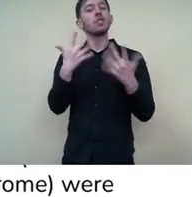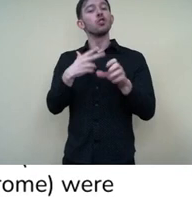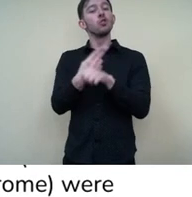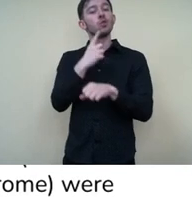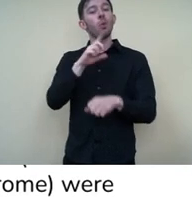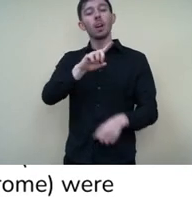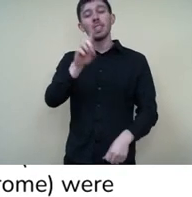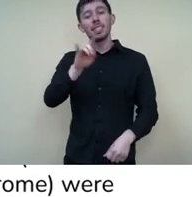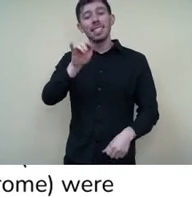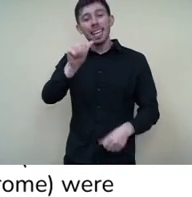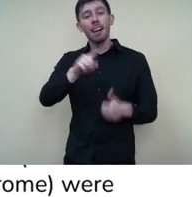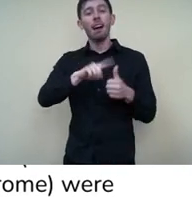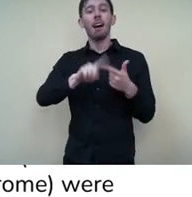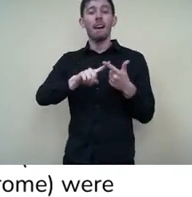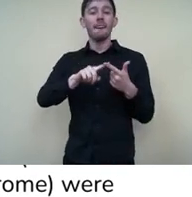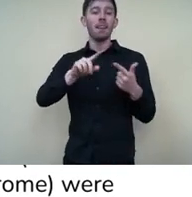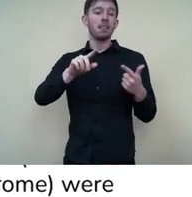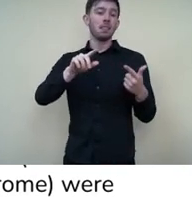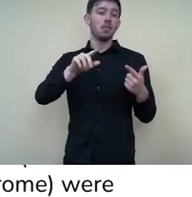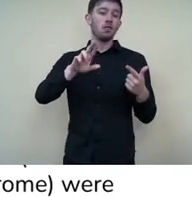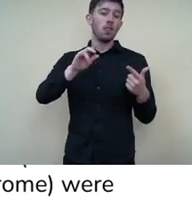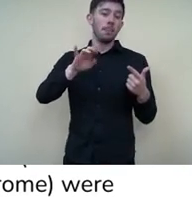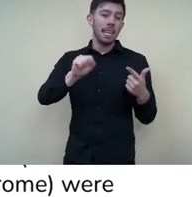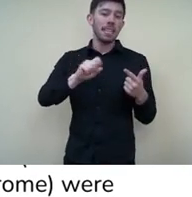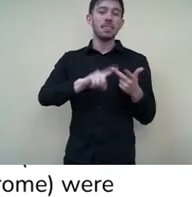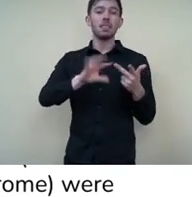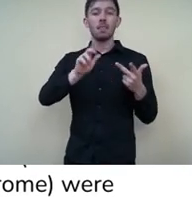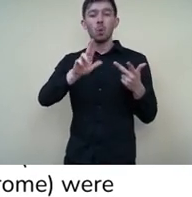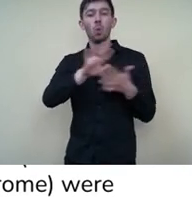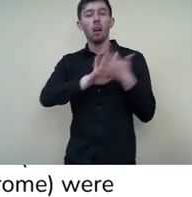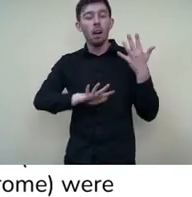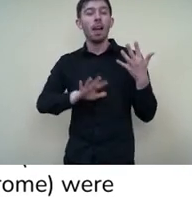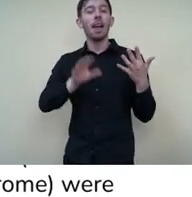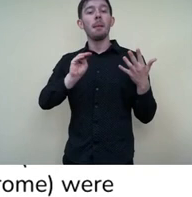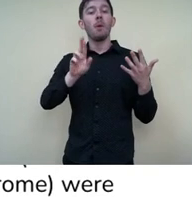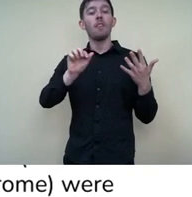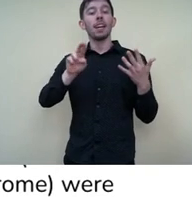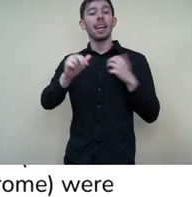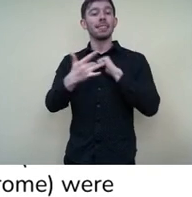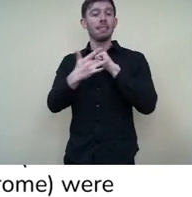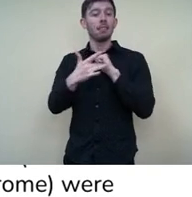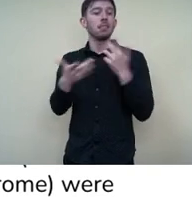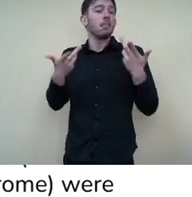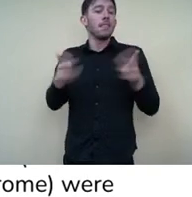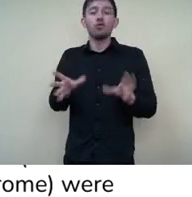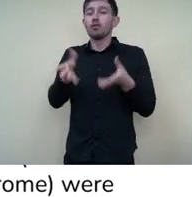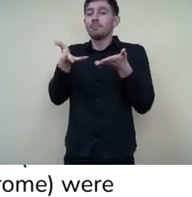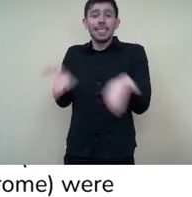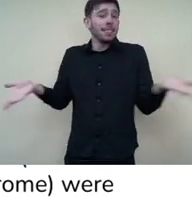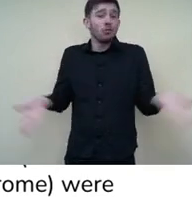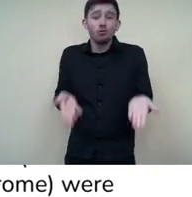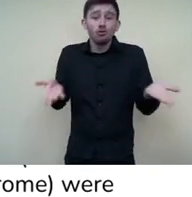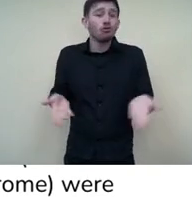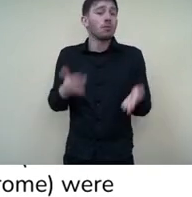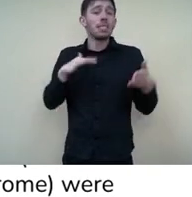Zika virus and rabies and cytomegalovirus or CMV. And so mRNA technology already existed and was already being